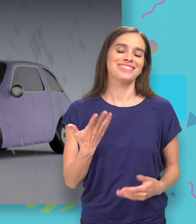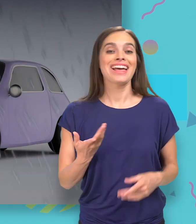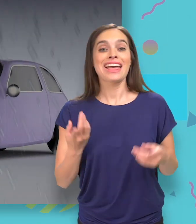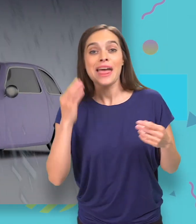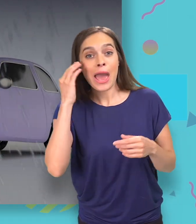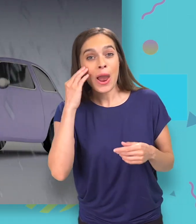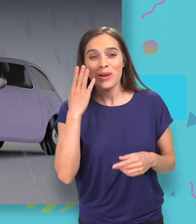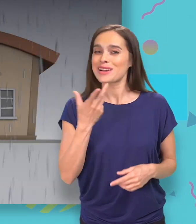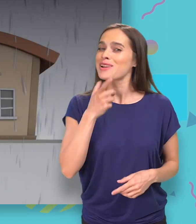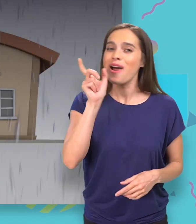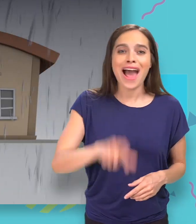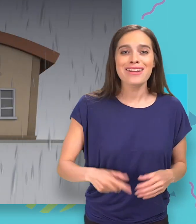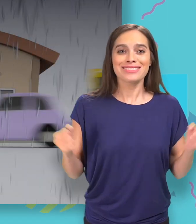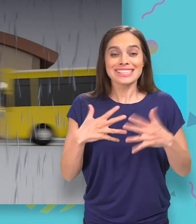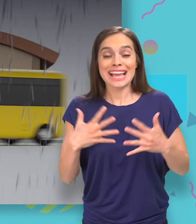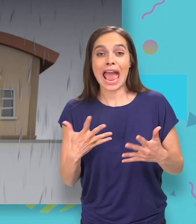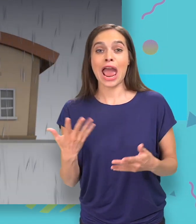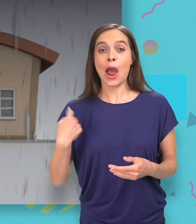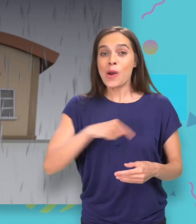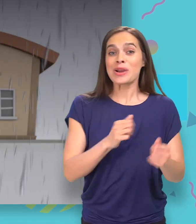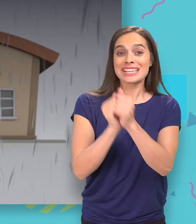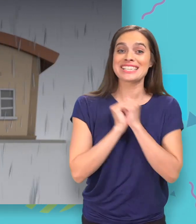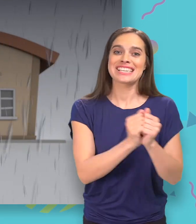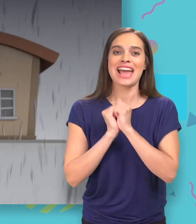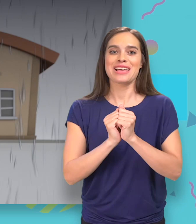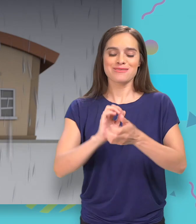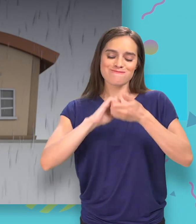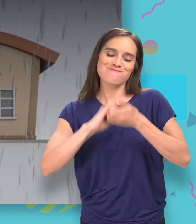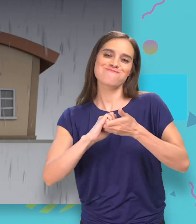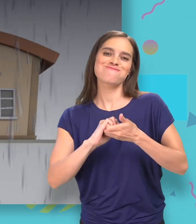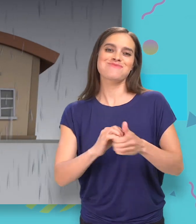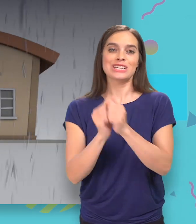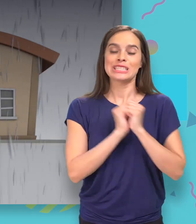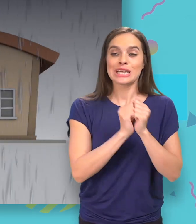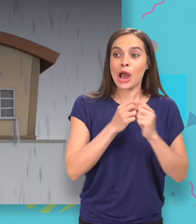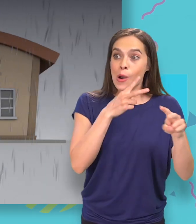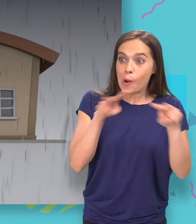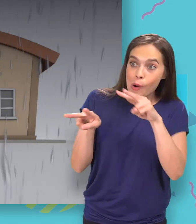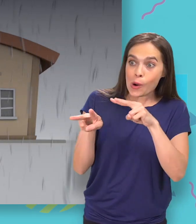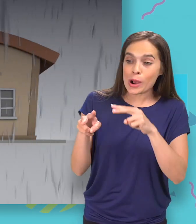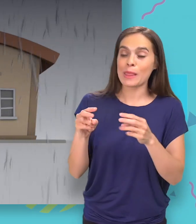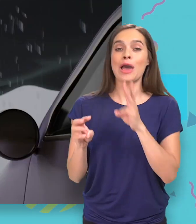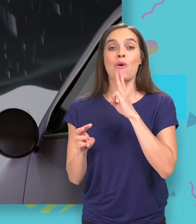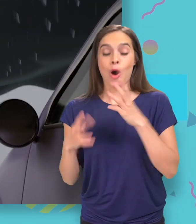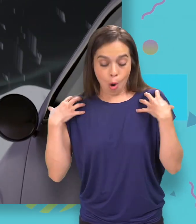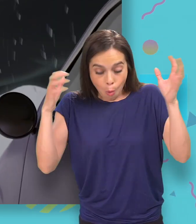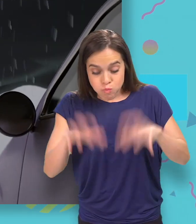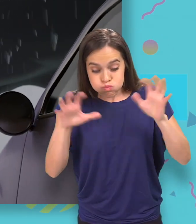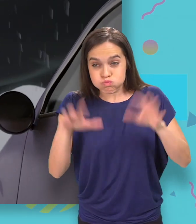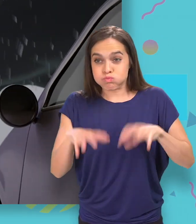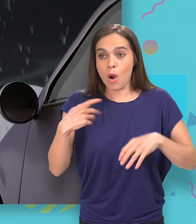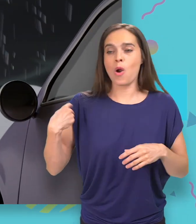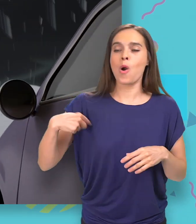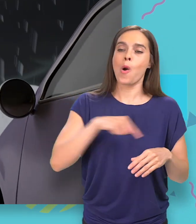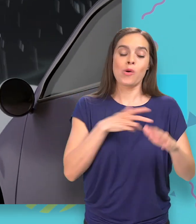realized, no need to be scared with your friends at your side. Look at that, what a storm. It's more fun to watch if you're not on